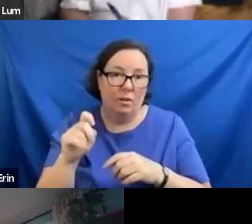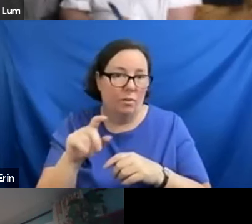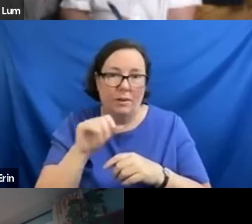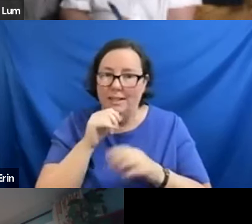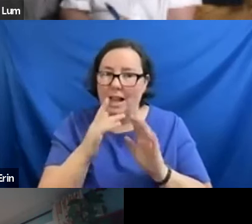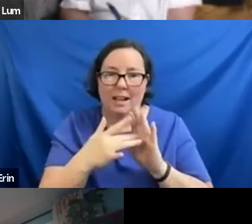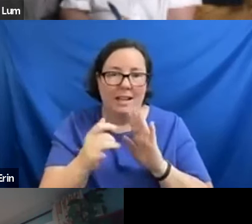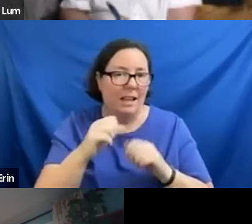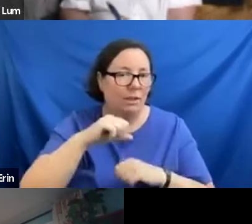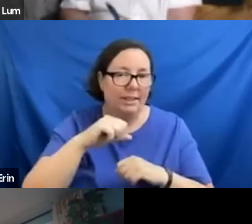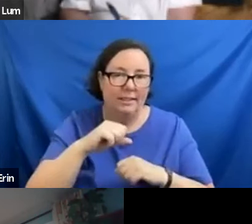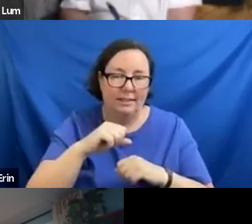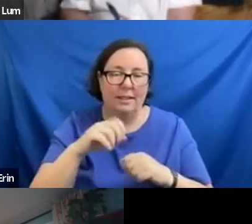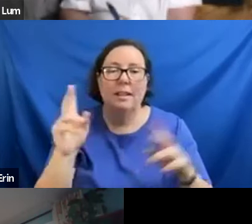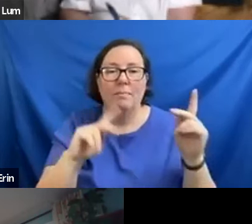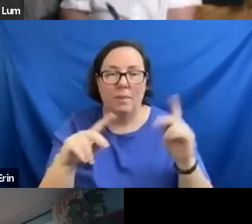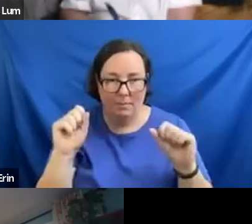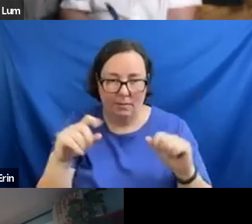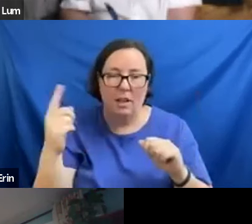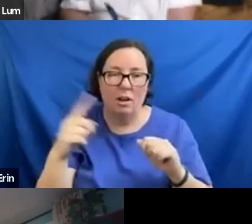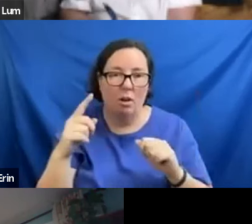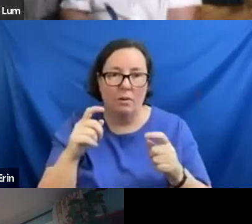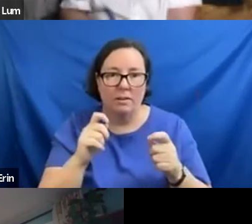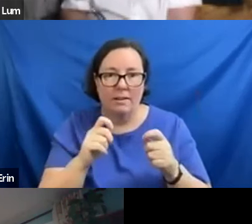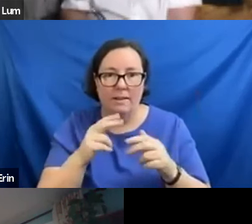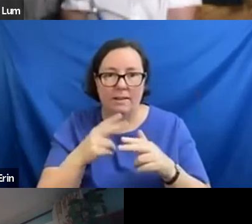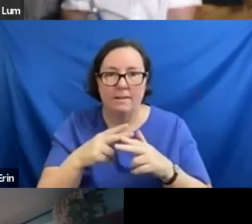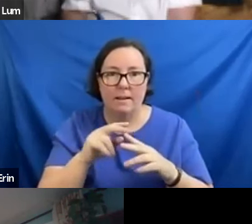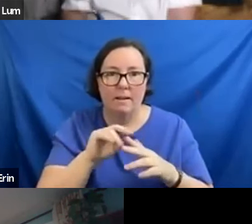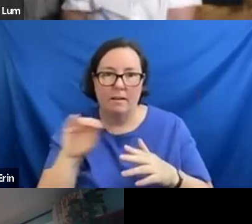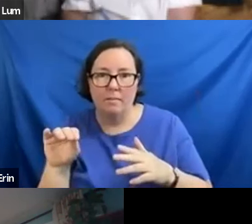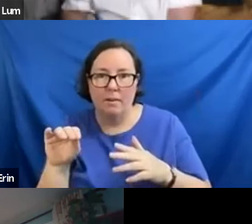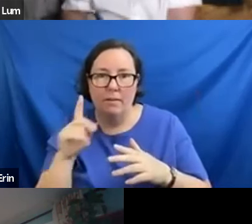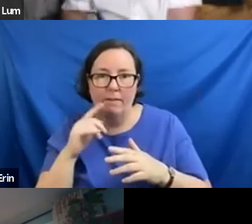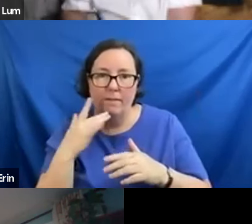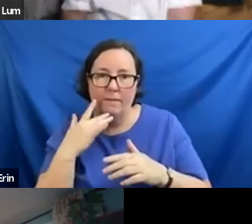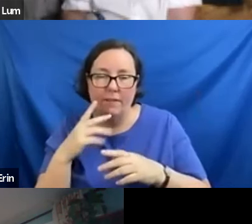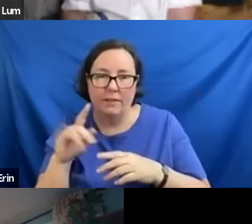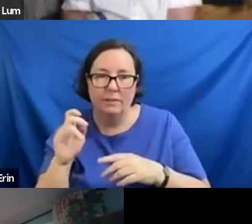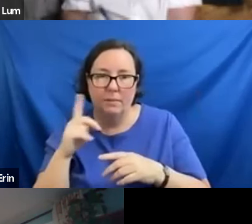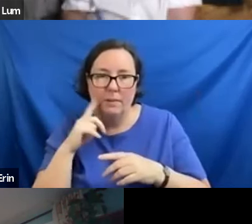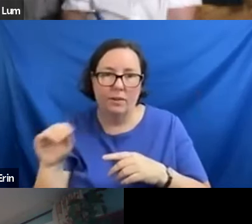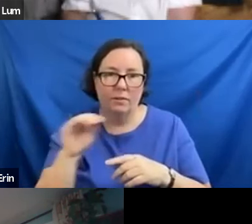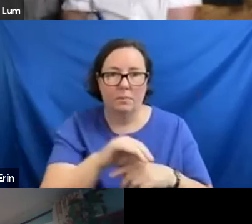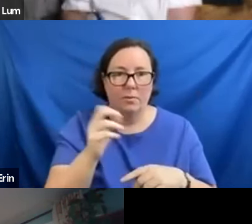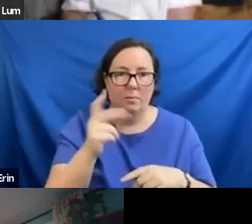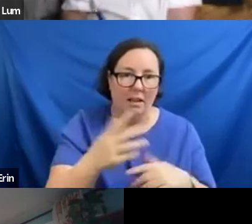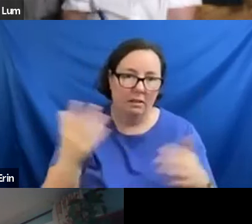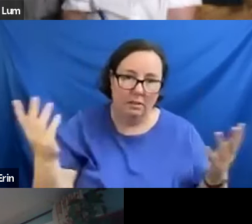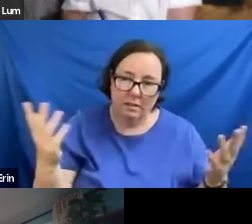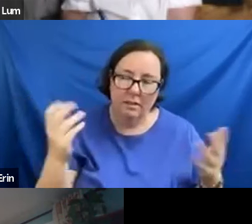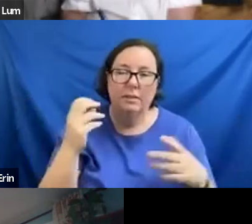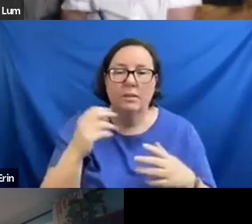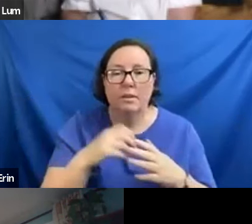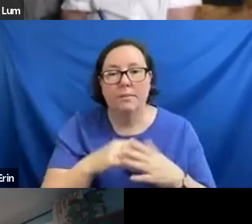example, wealthy people can always temporarily move to a favored zip code and then moving back.